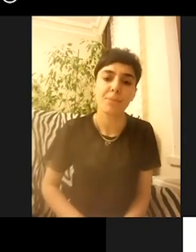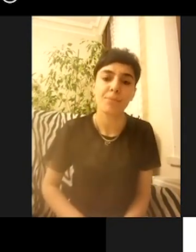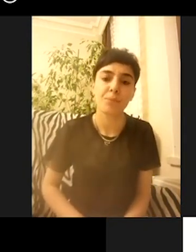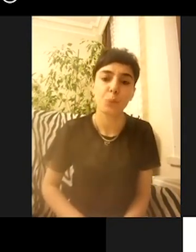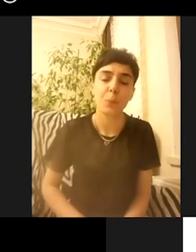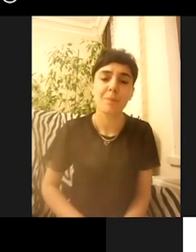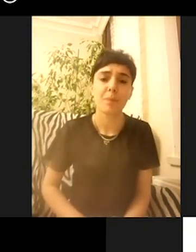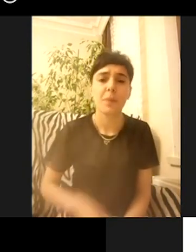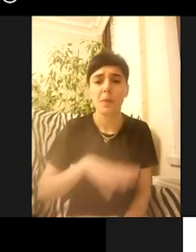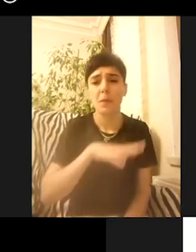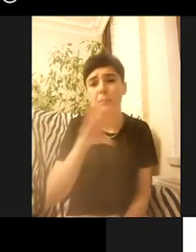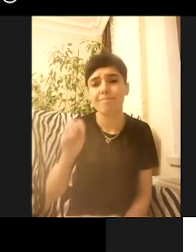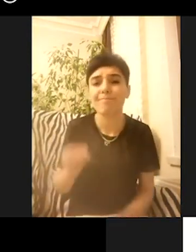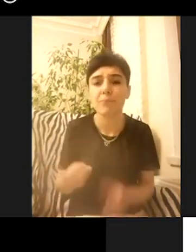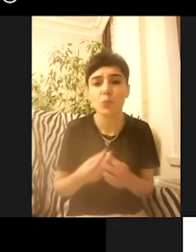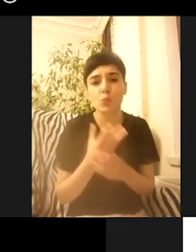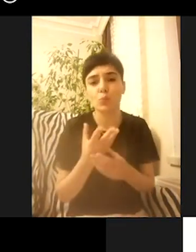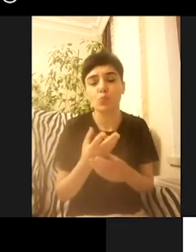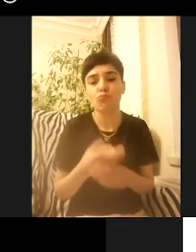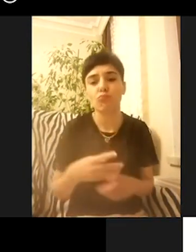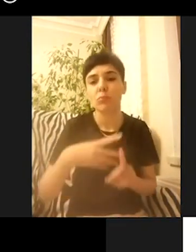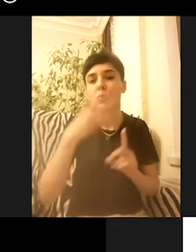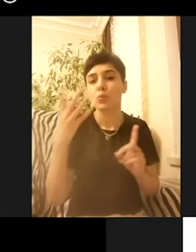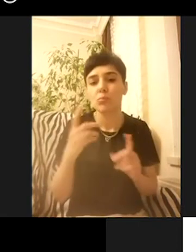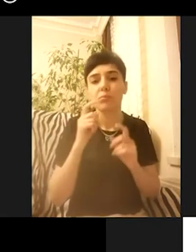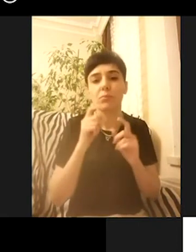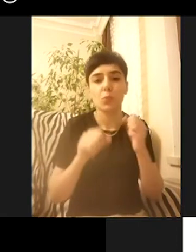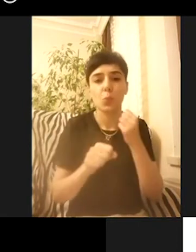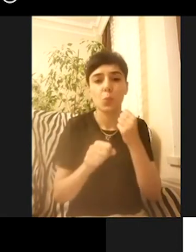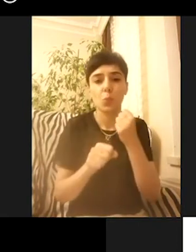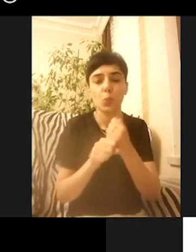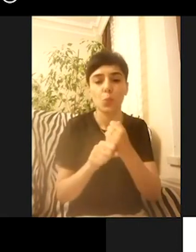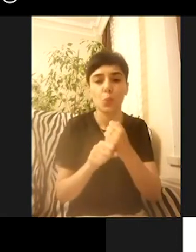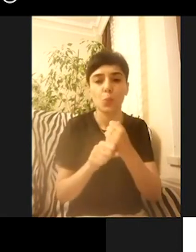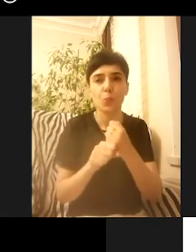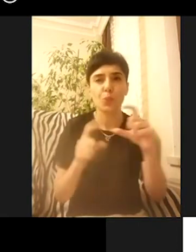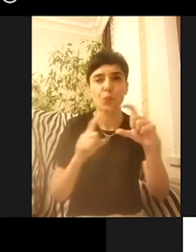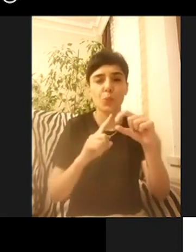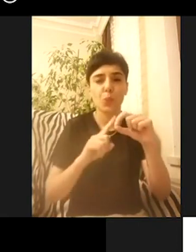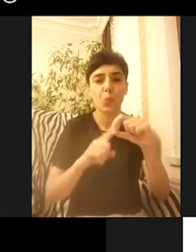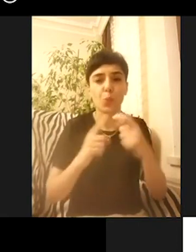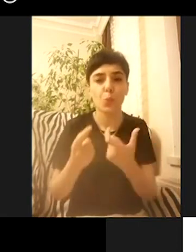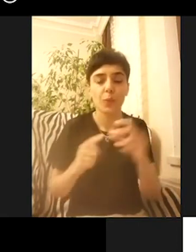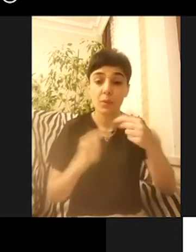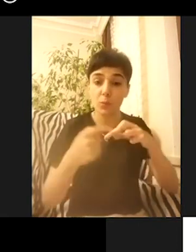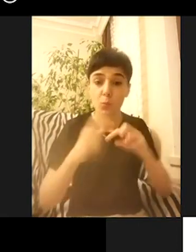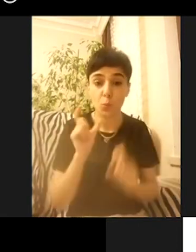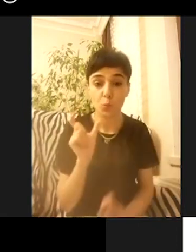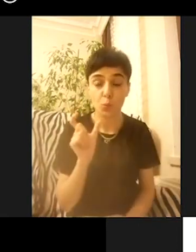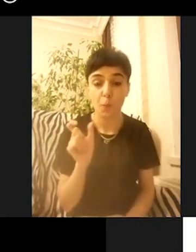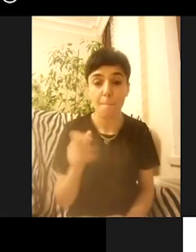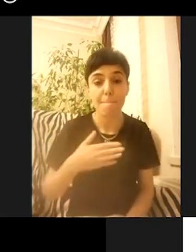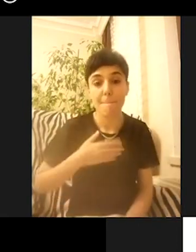for me also a Western thing, and so it developed through the thing that I am now, and